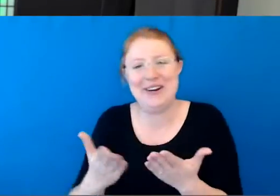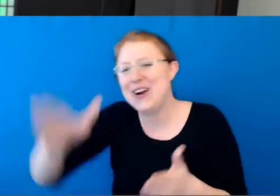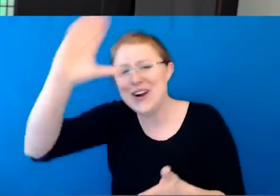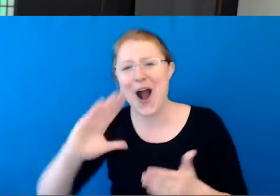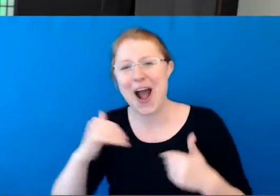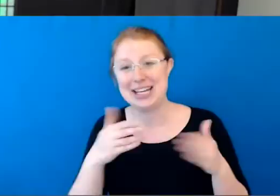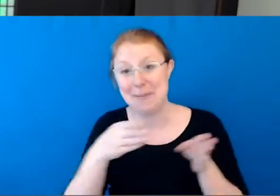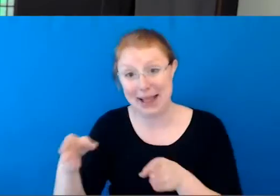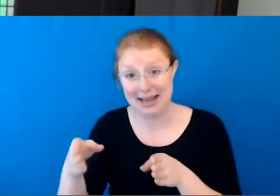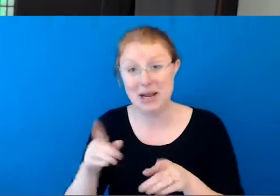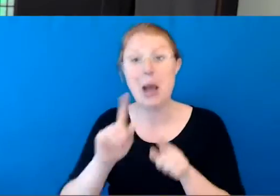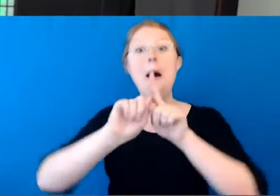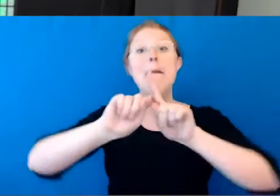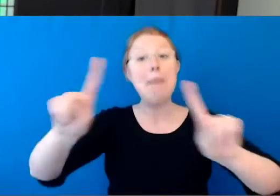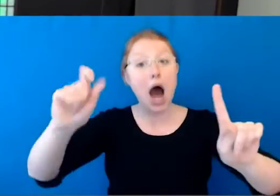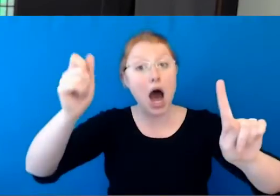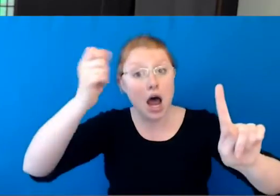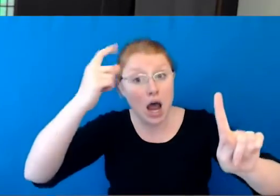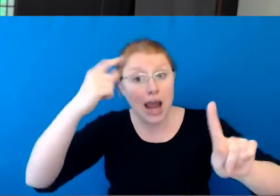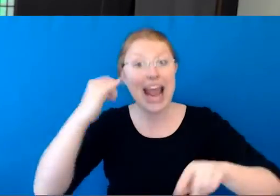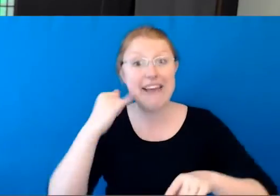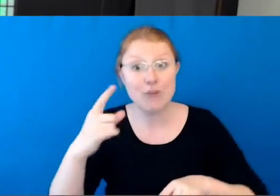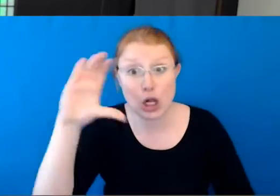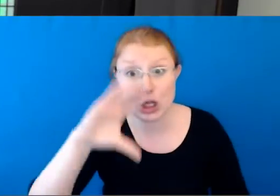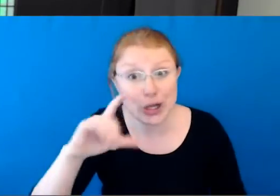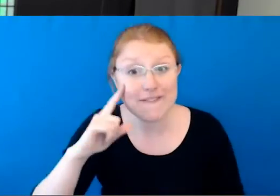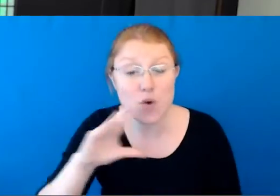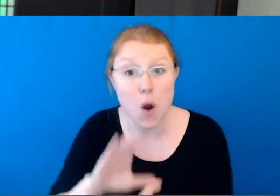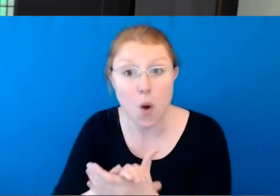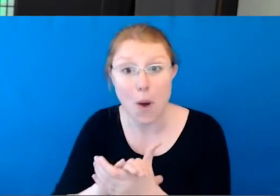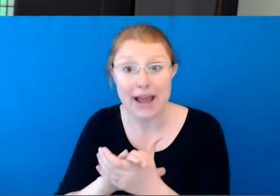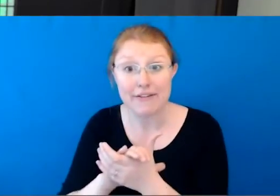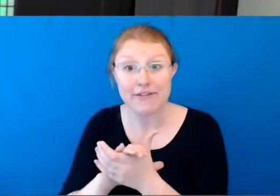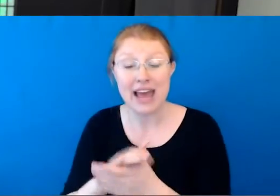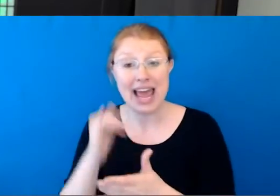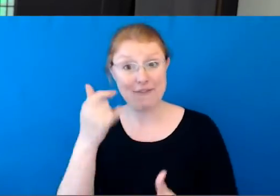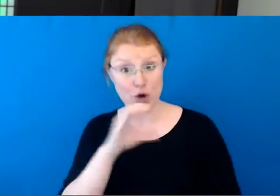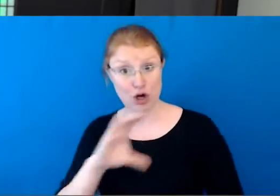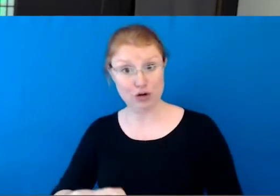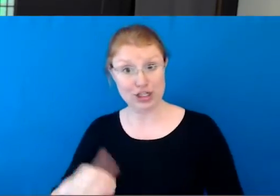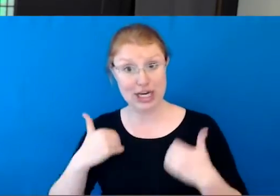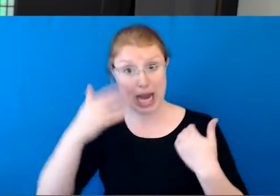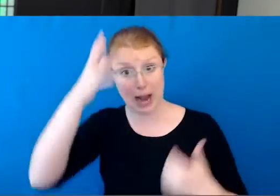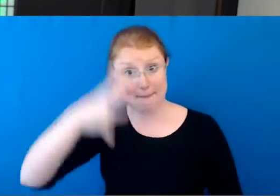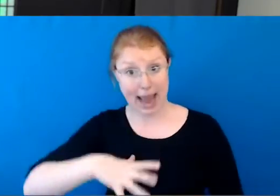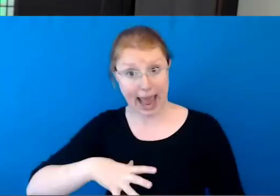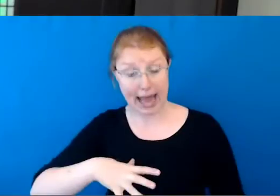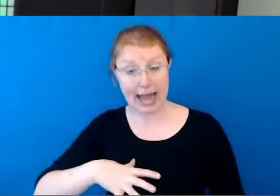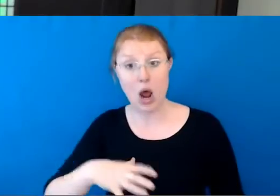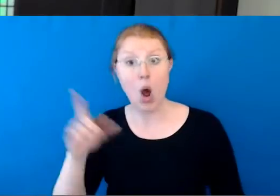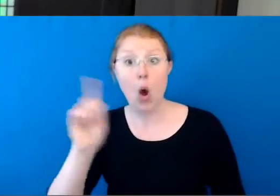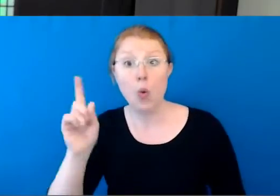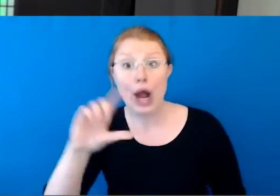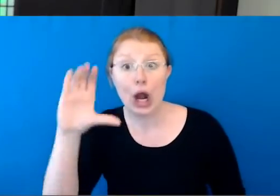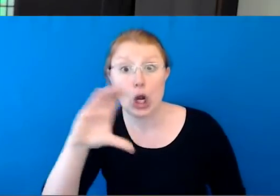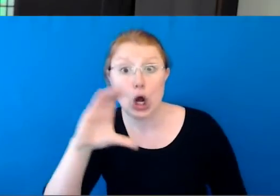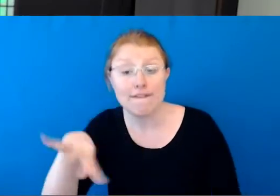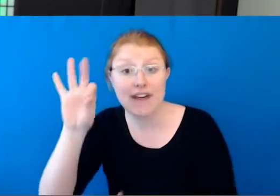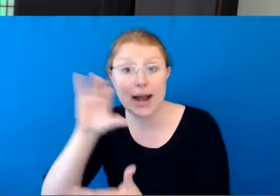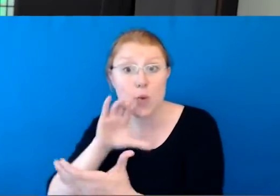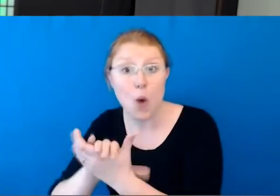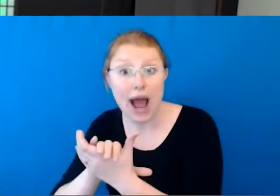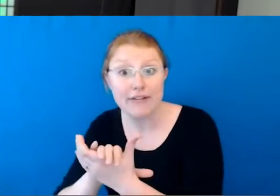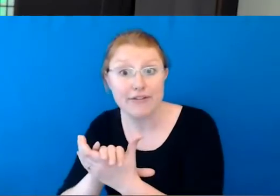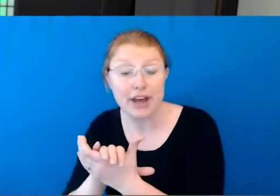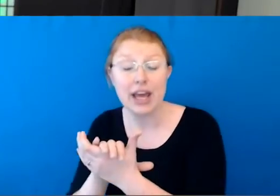that especially if you're a Christian young man, that you keep your eyes fixed on a good wife. The one that you